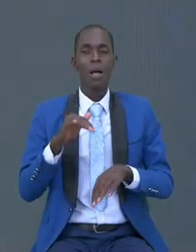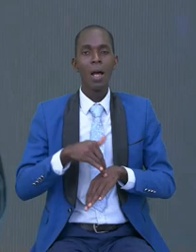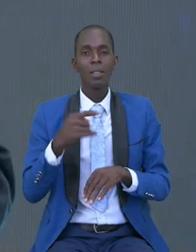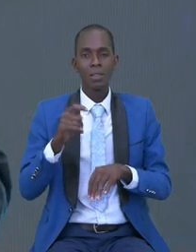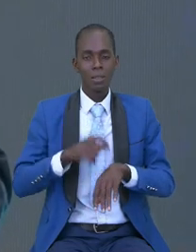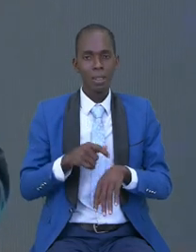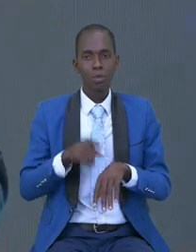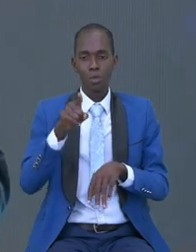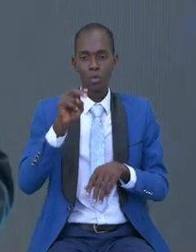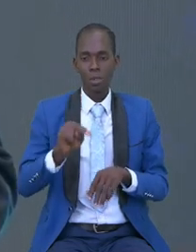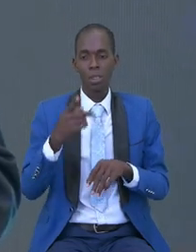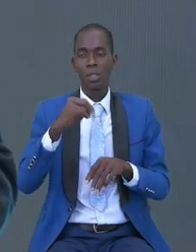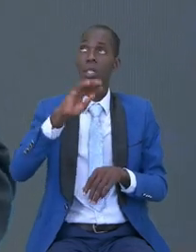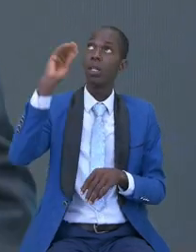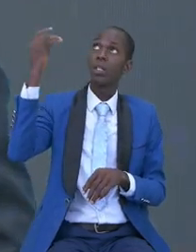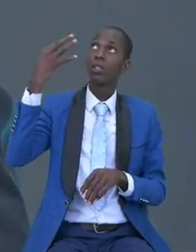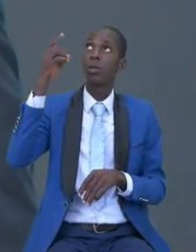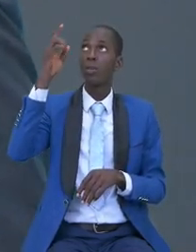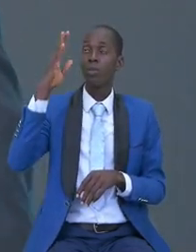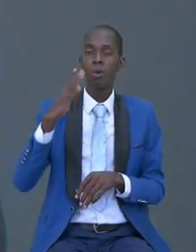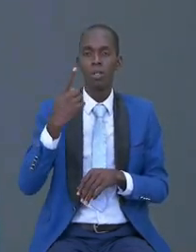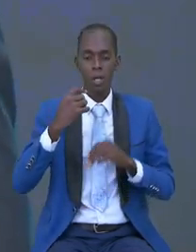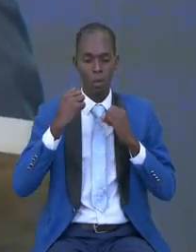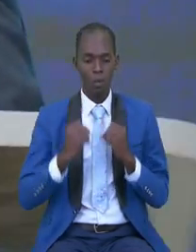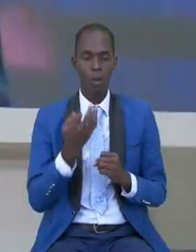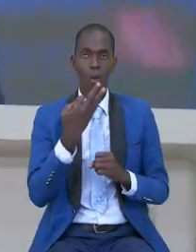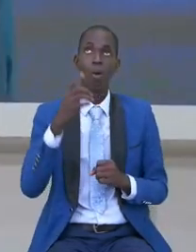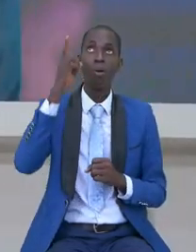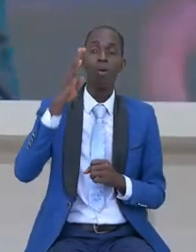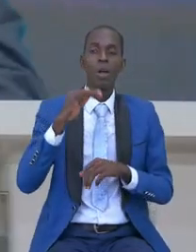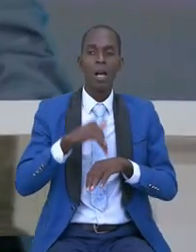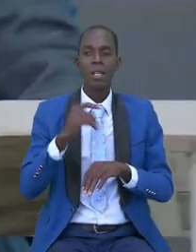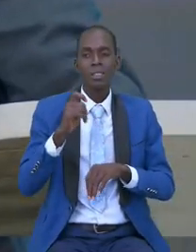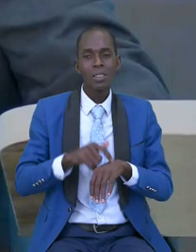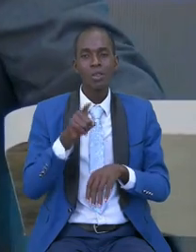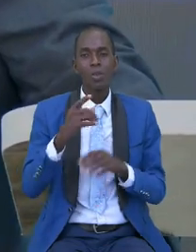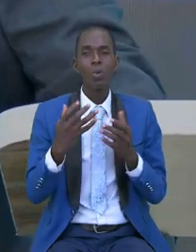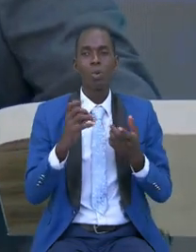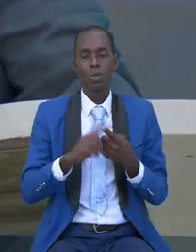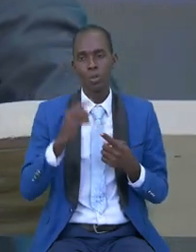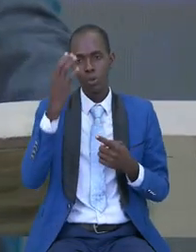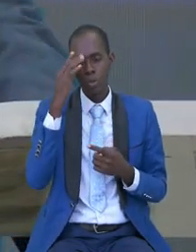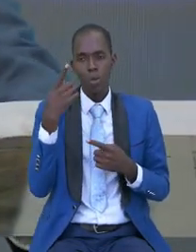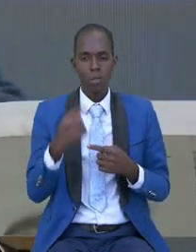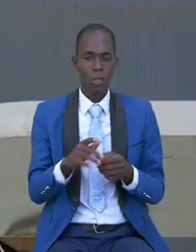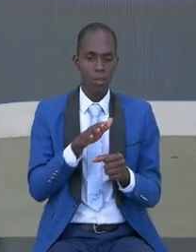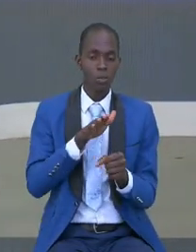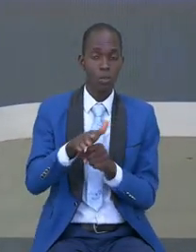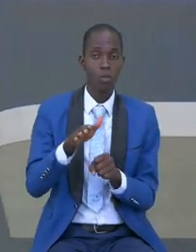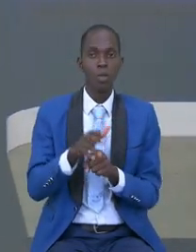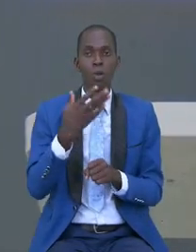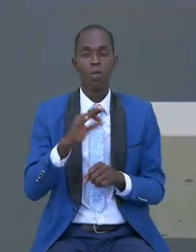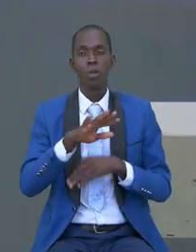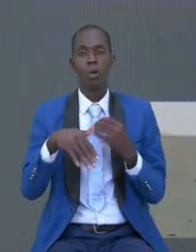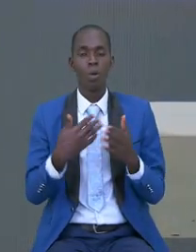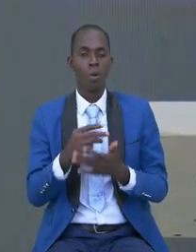of God, at the time you need the power of God, at the time you want to know the sufficiency of the Almighty